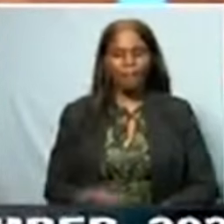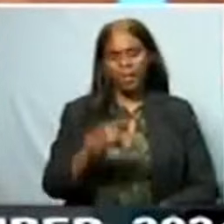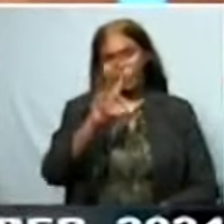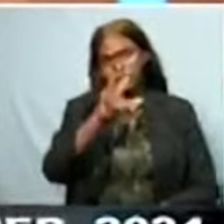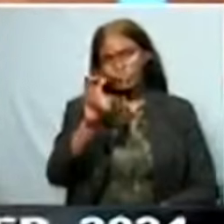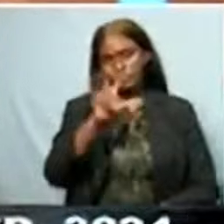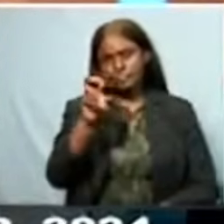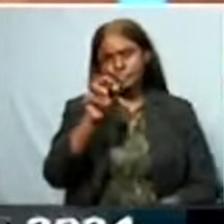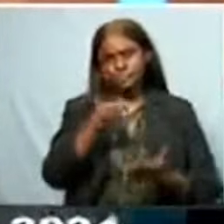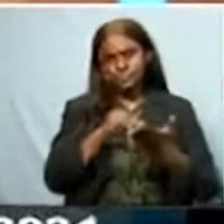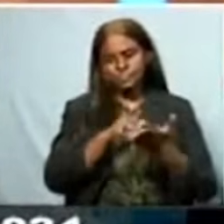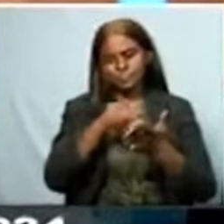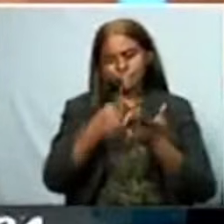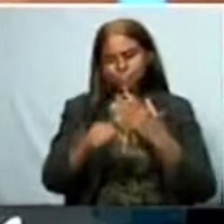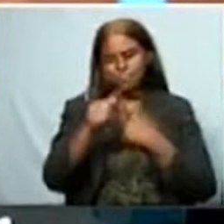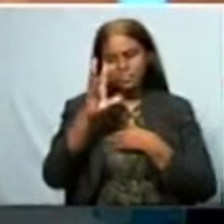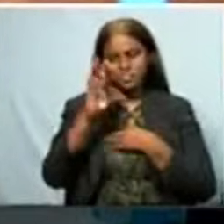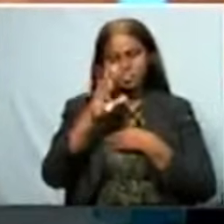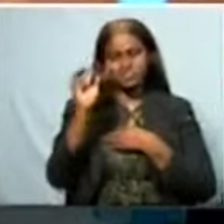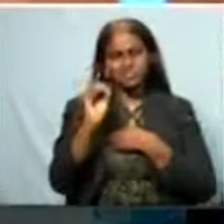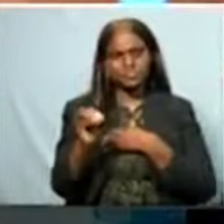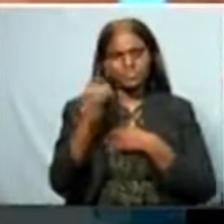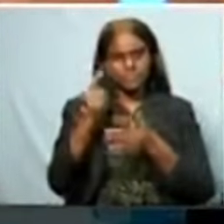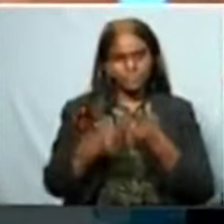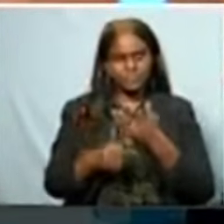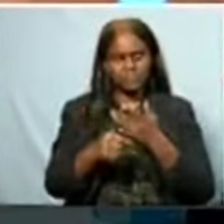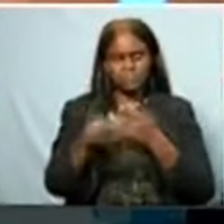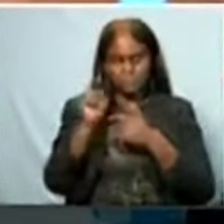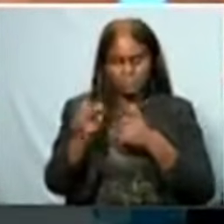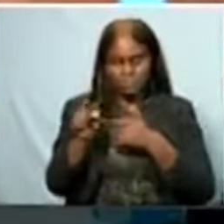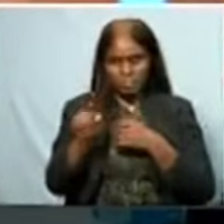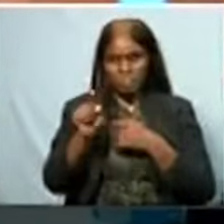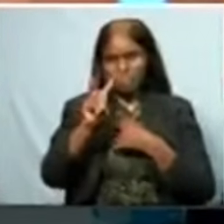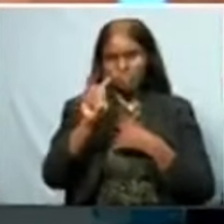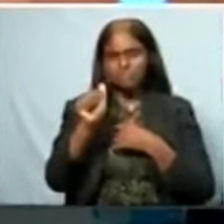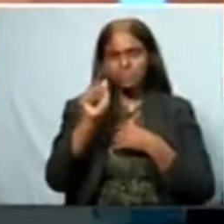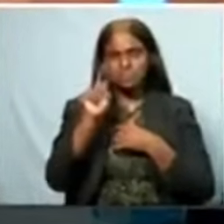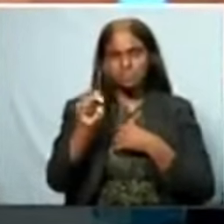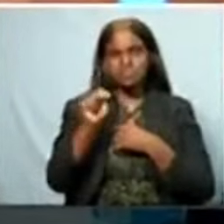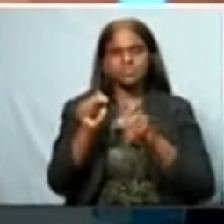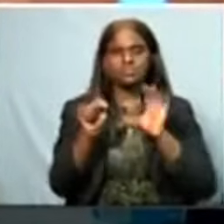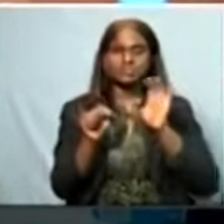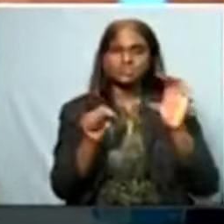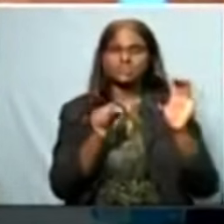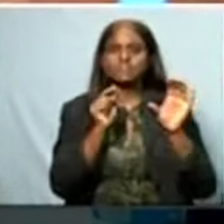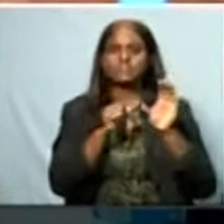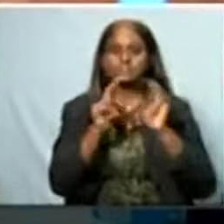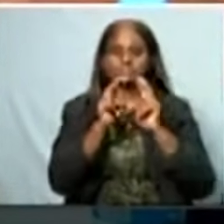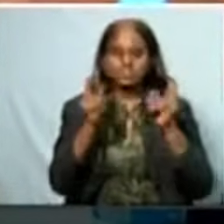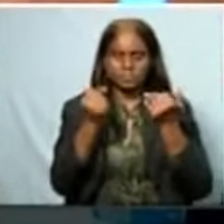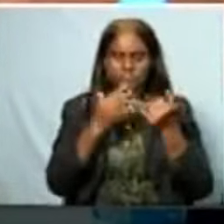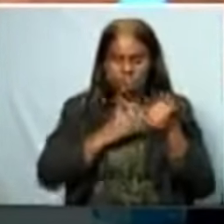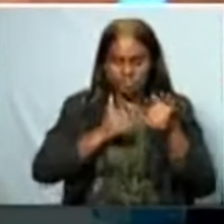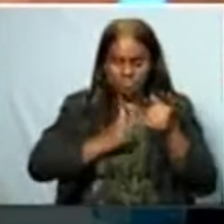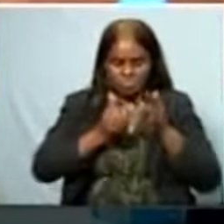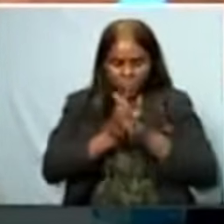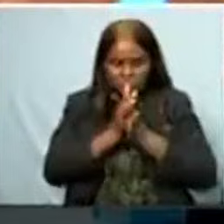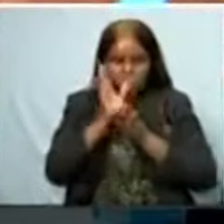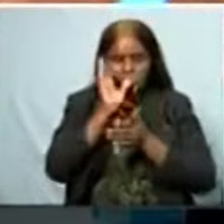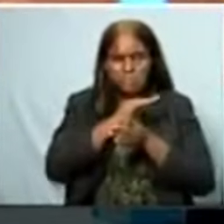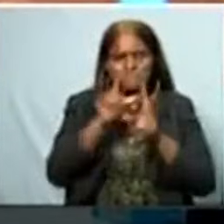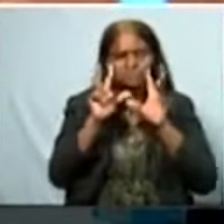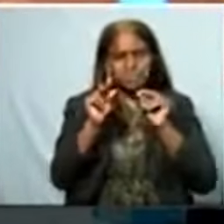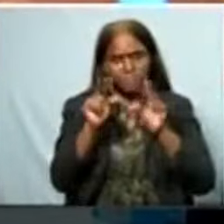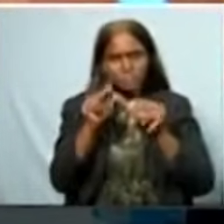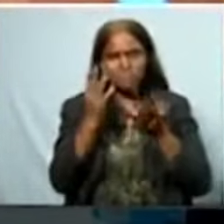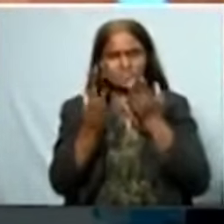300 million, what is 16%? That is a VAT component. So now I'm asking, we are saying no, maybe when